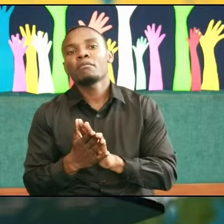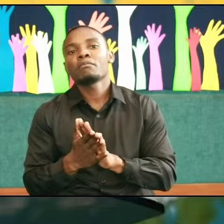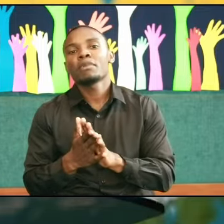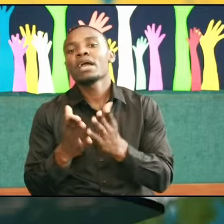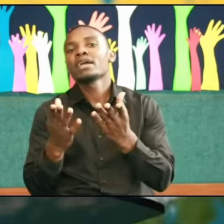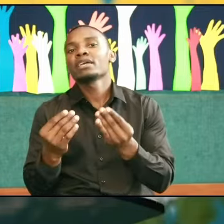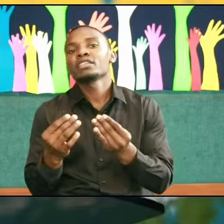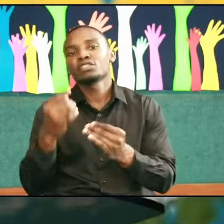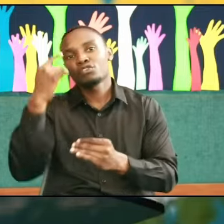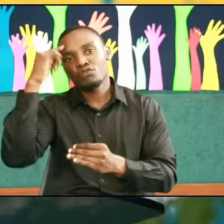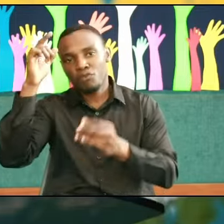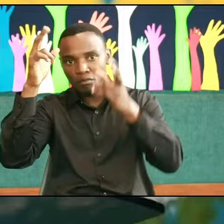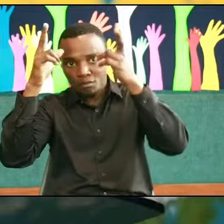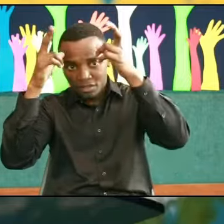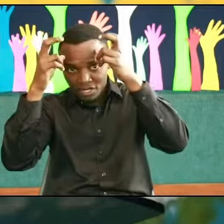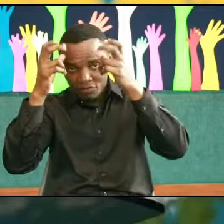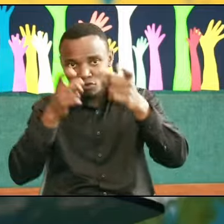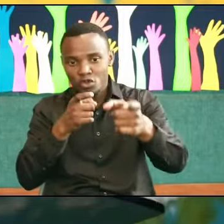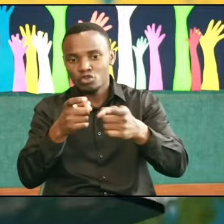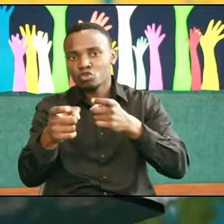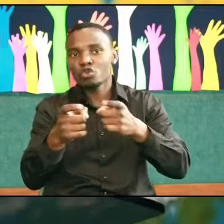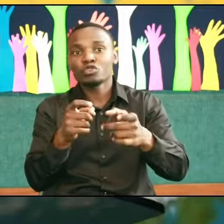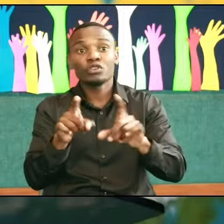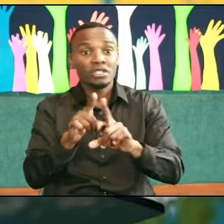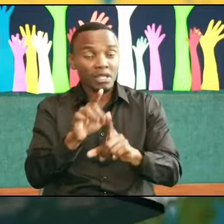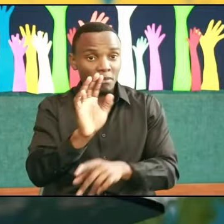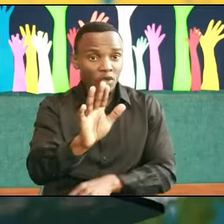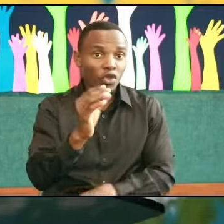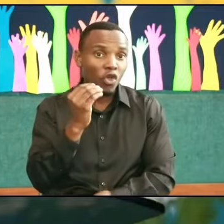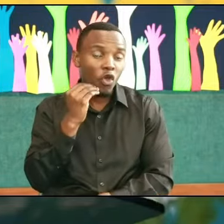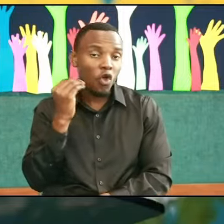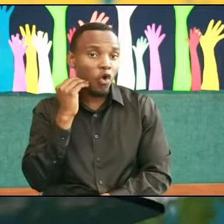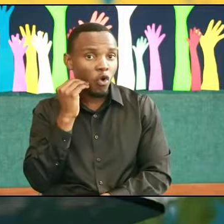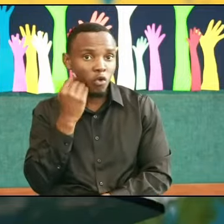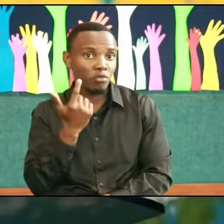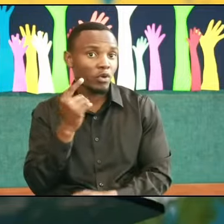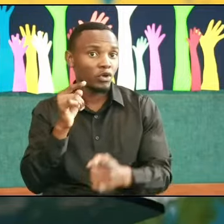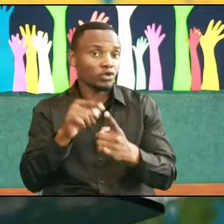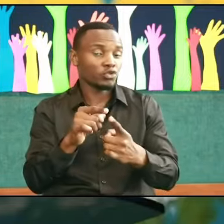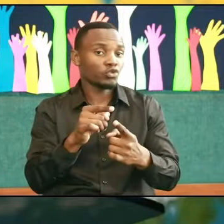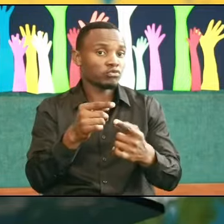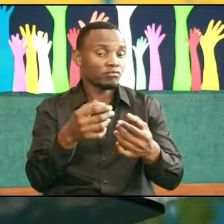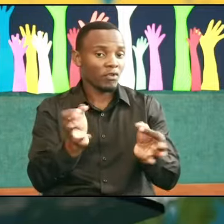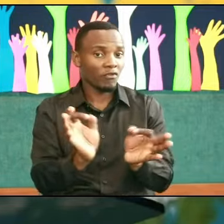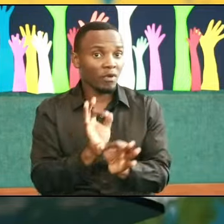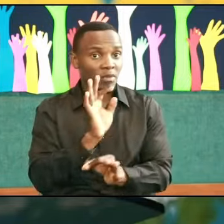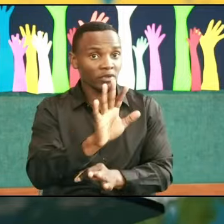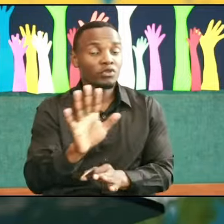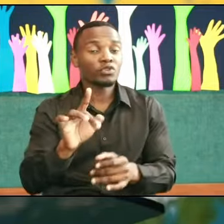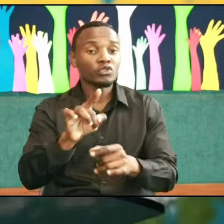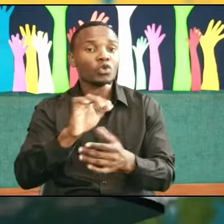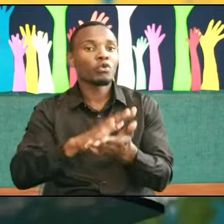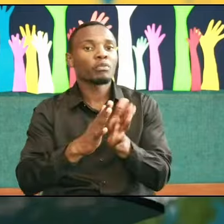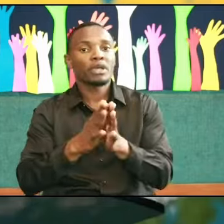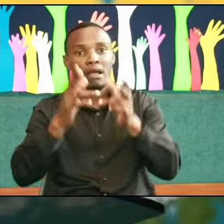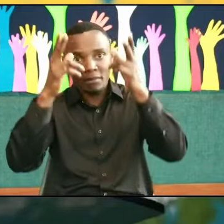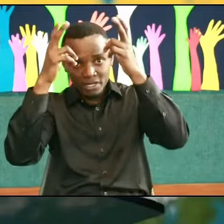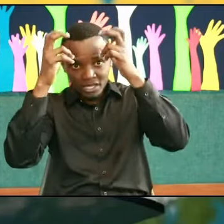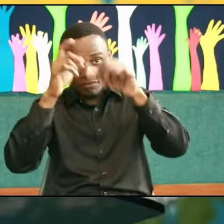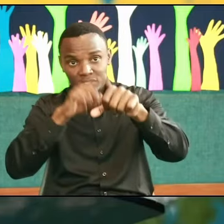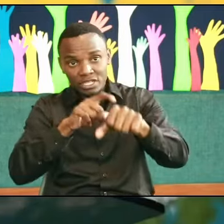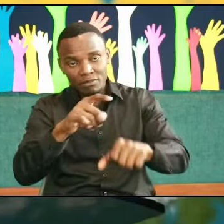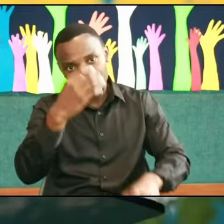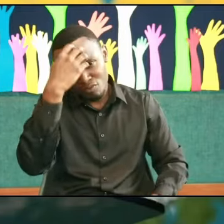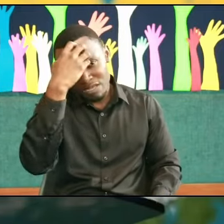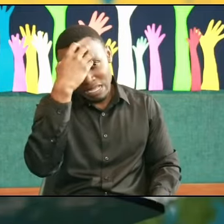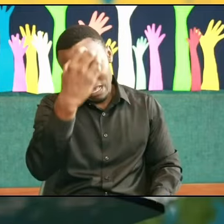you represent the devil. Even in your home, to your wife or to your children, you become a devil when you are angry